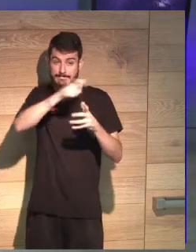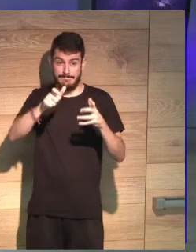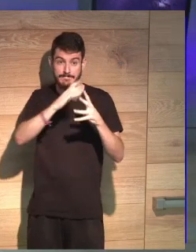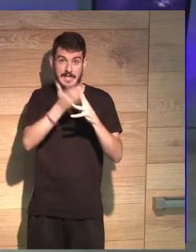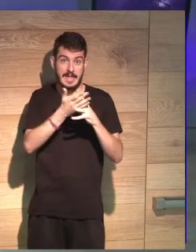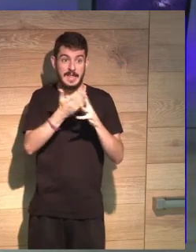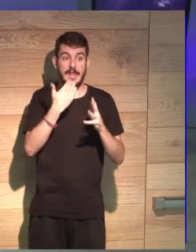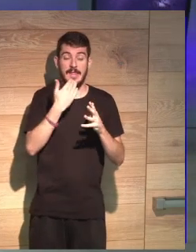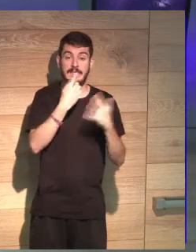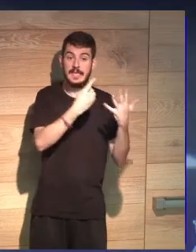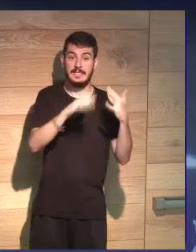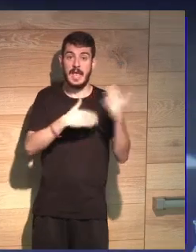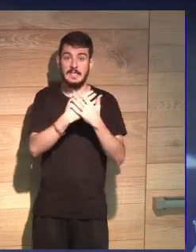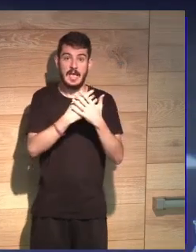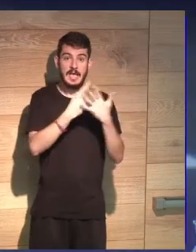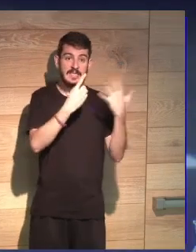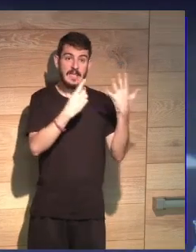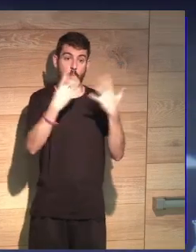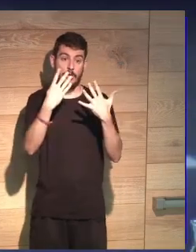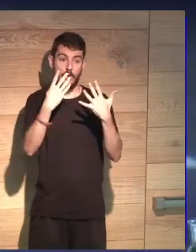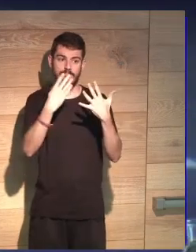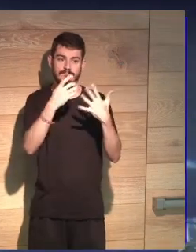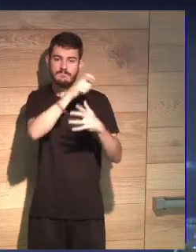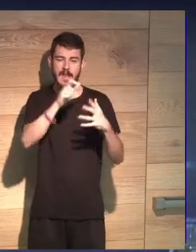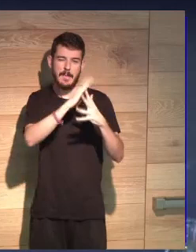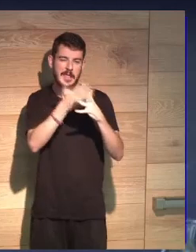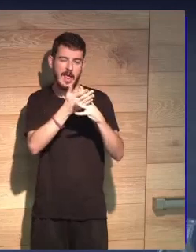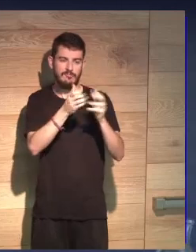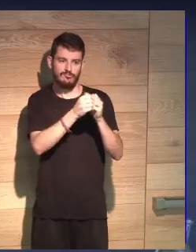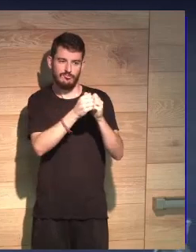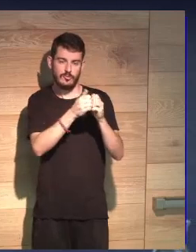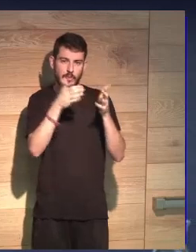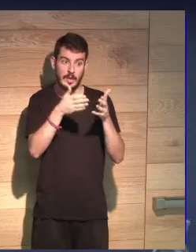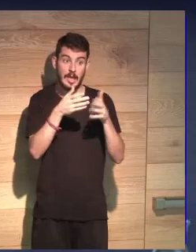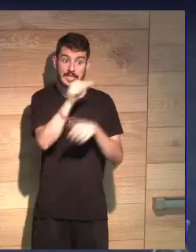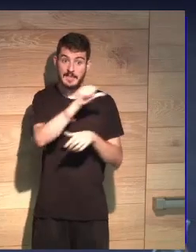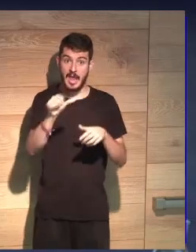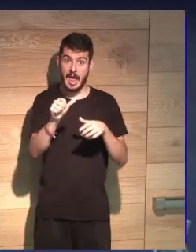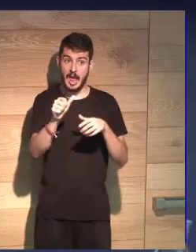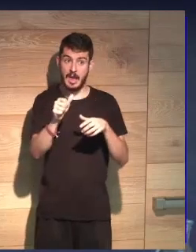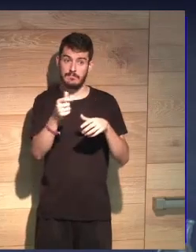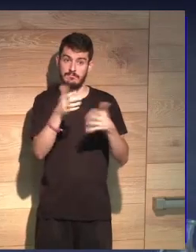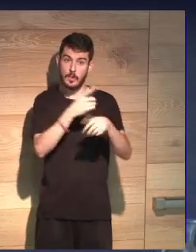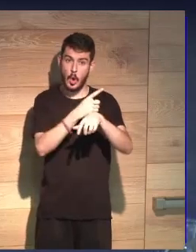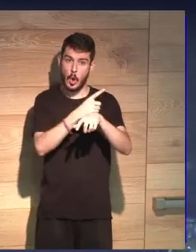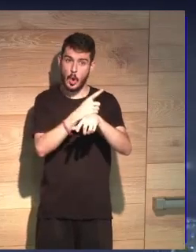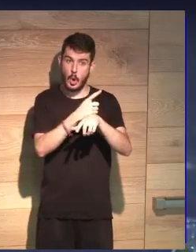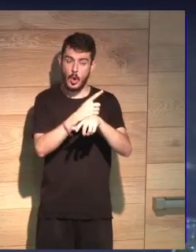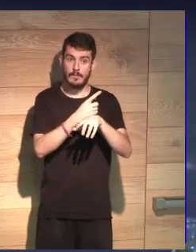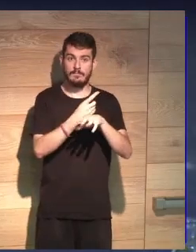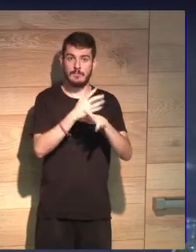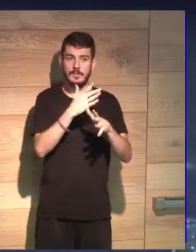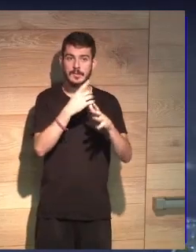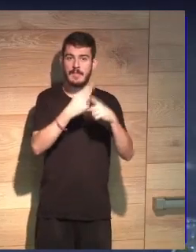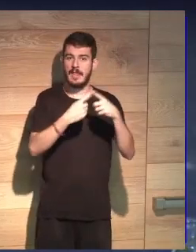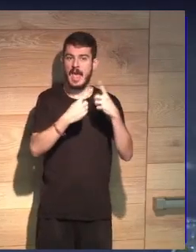concerned by this. The between 6 and 64-year-olds is the age of the usual gamers, and